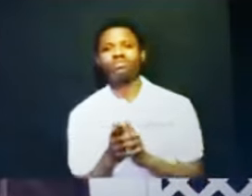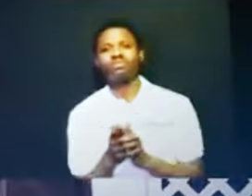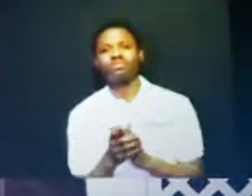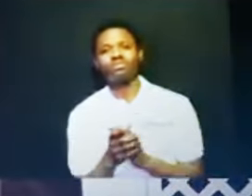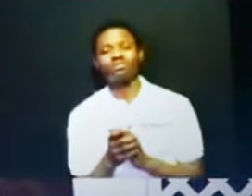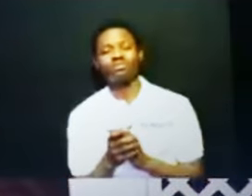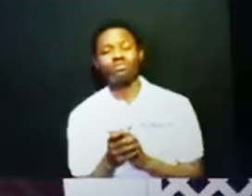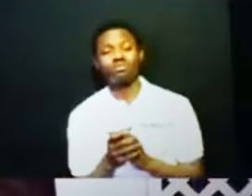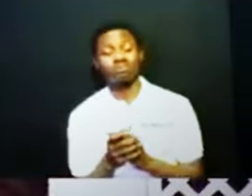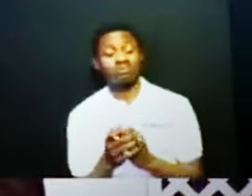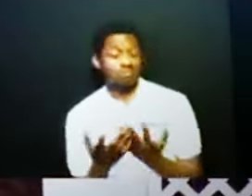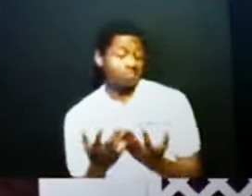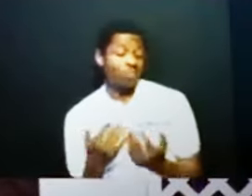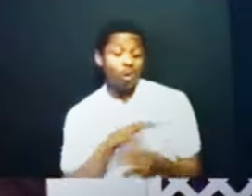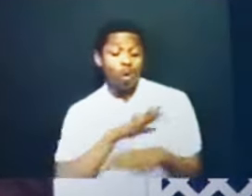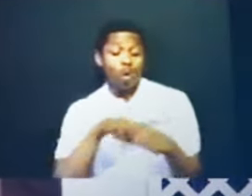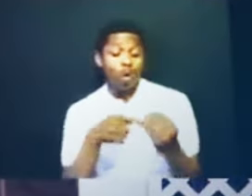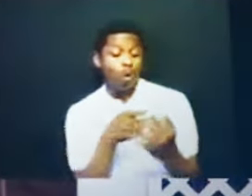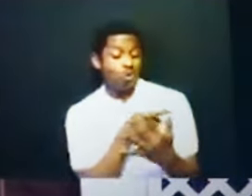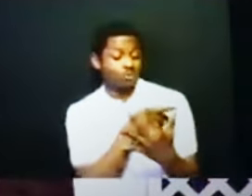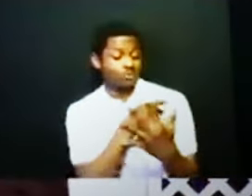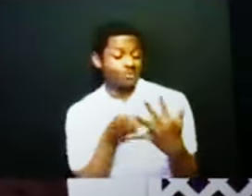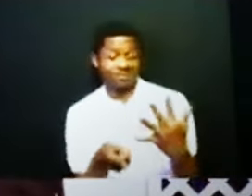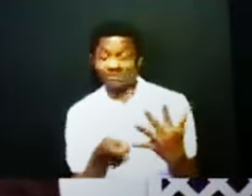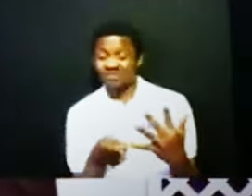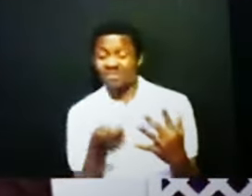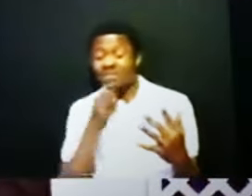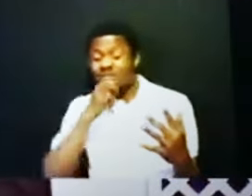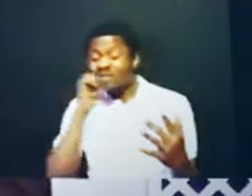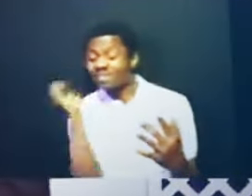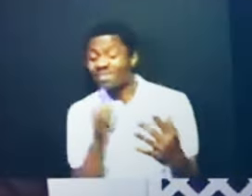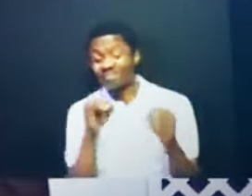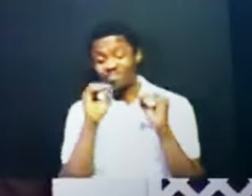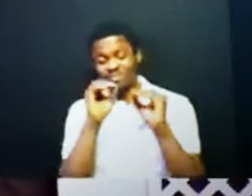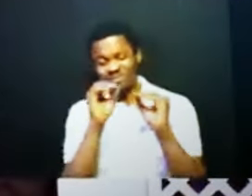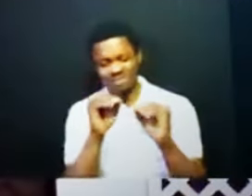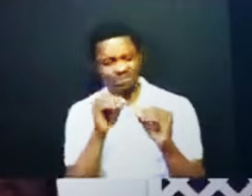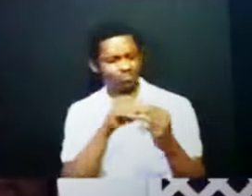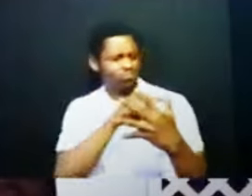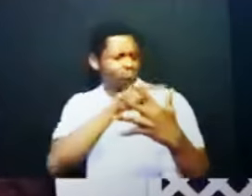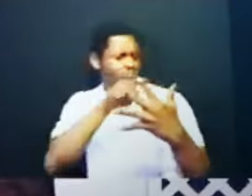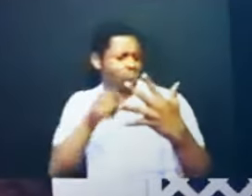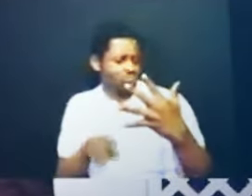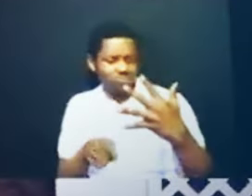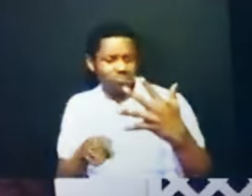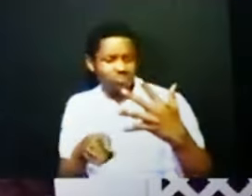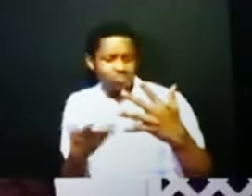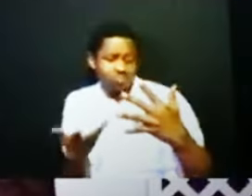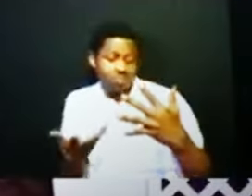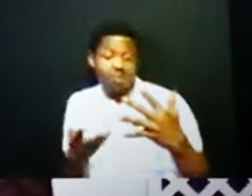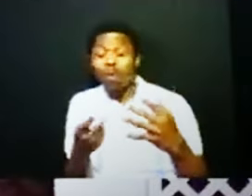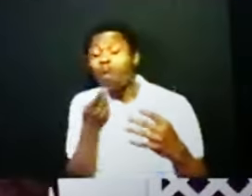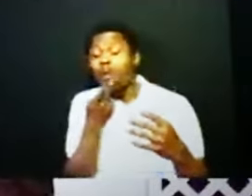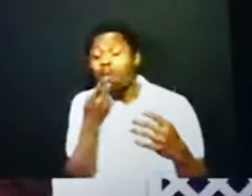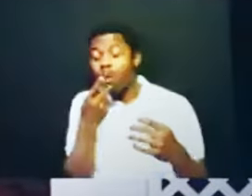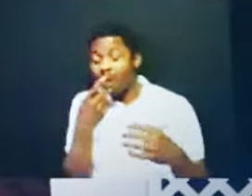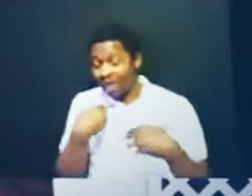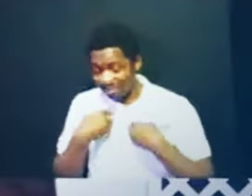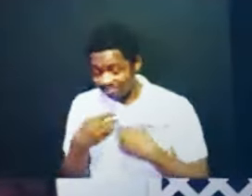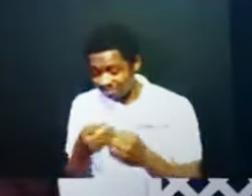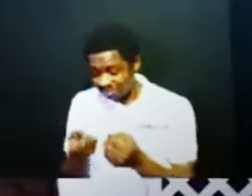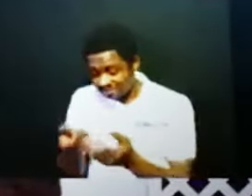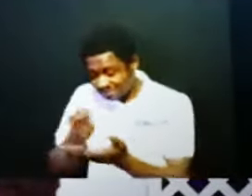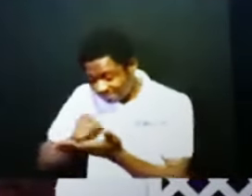but all these evil teachings and evil men notwithstanding, he makes some statements in the 3 verses